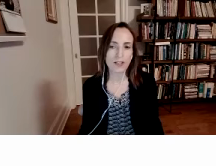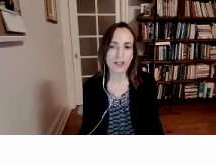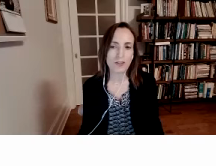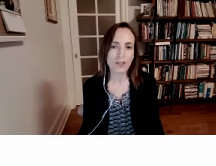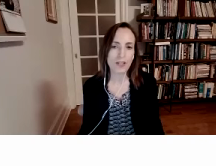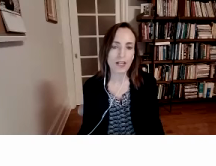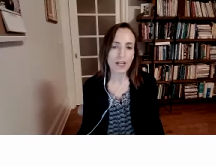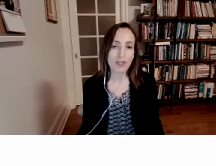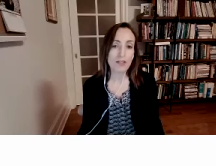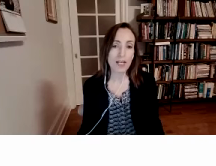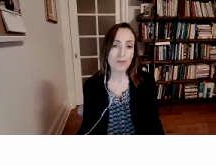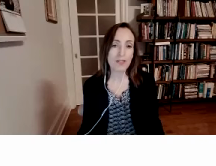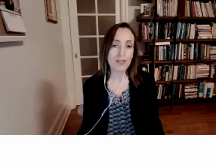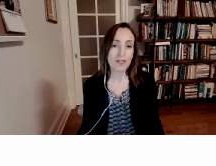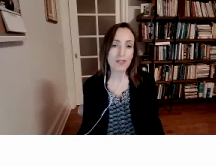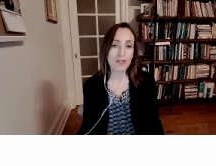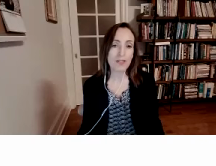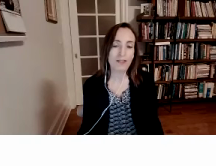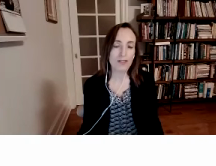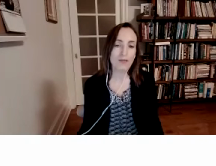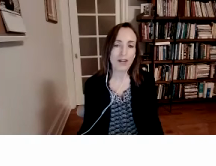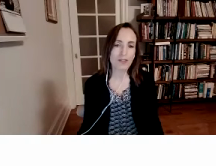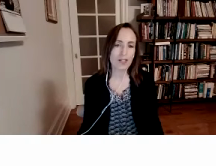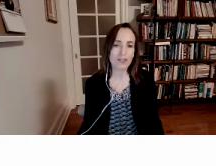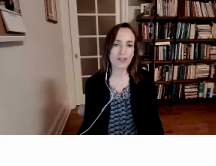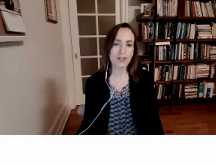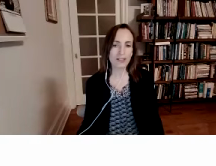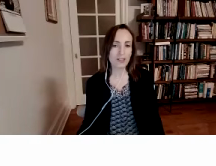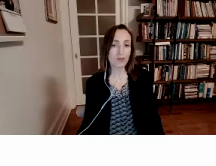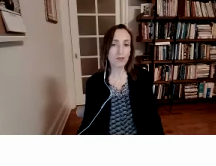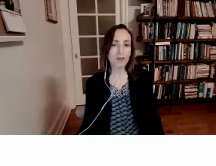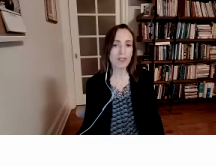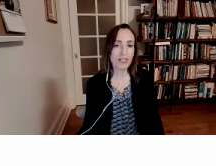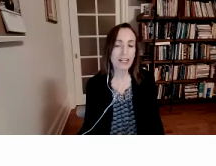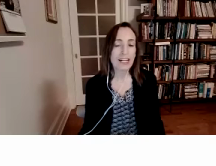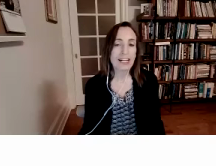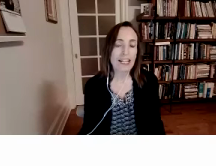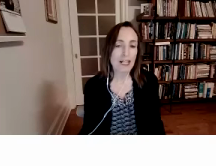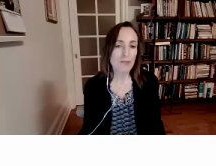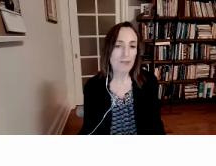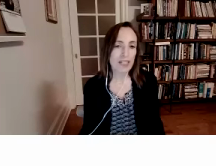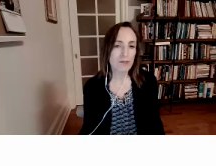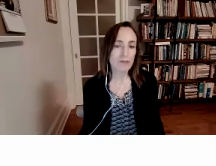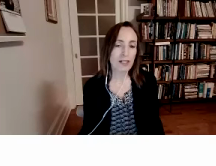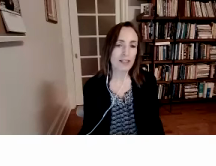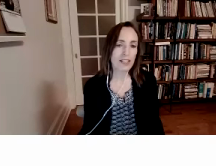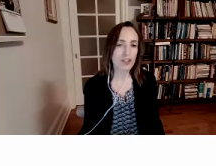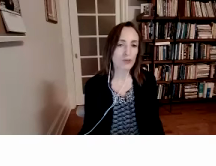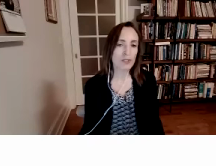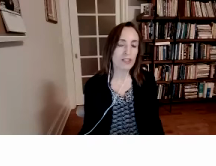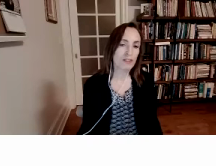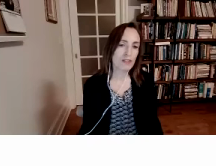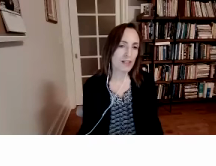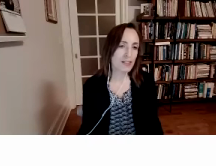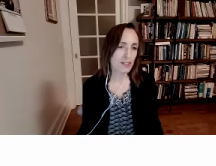discourse context. But the same sentence, the same final sentence, our Nana loved the marmalade, can occur